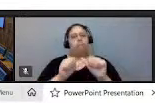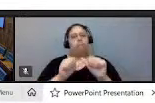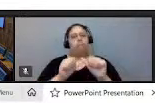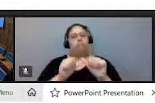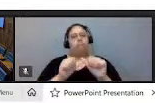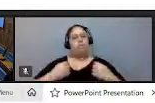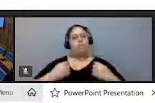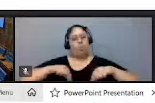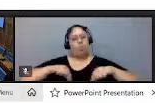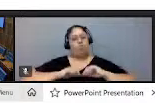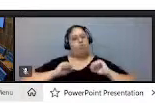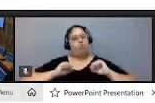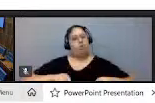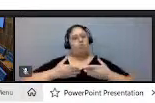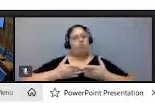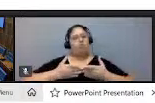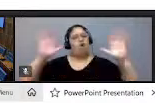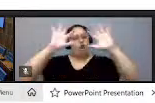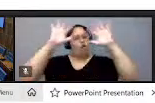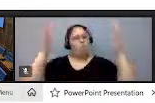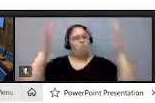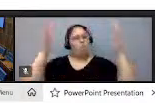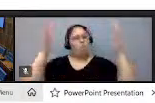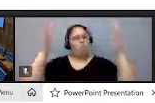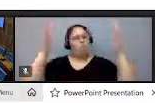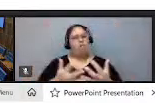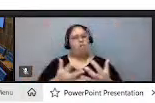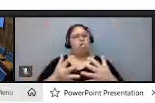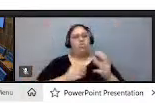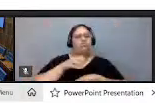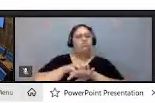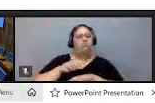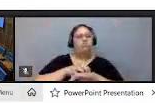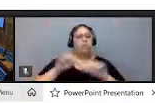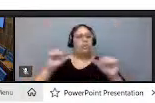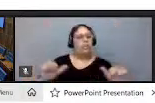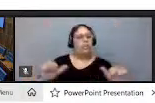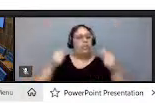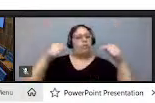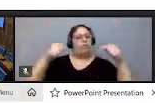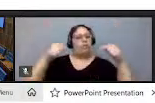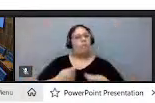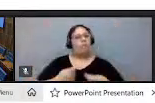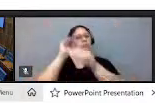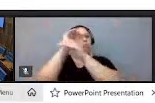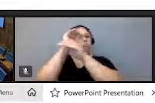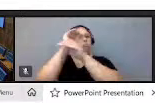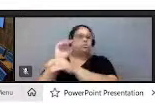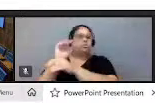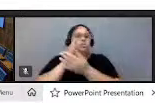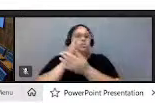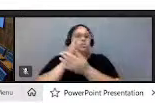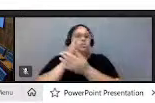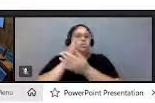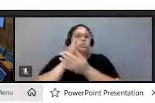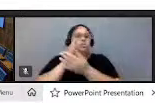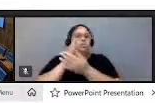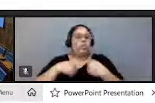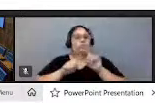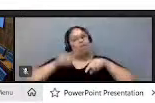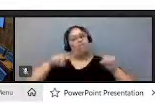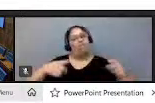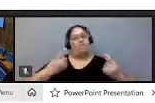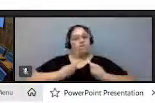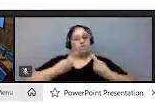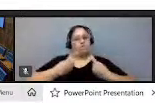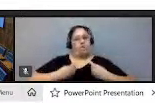ourselves to be a global Premium Fruit and agriculture export Hub uh to ensure that we are diversifying ourselves